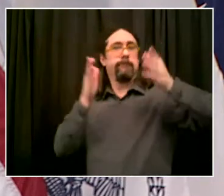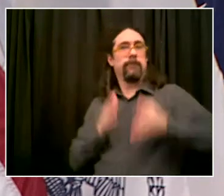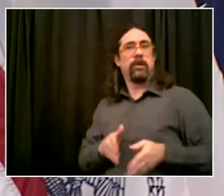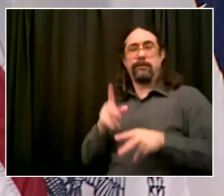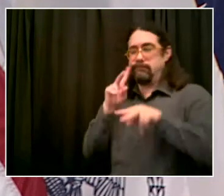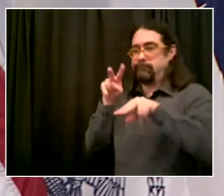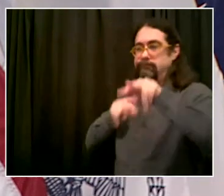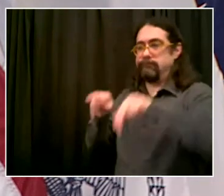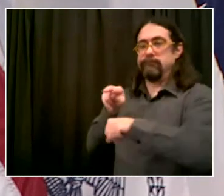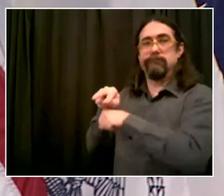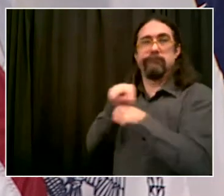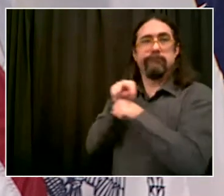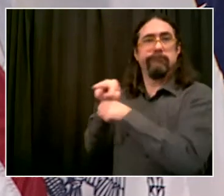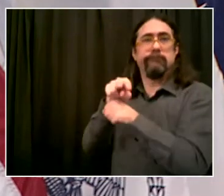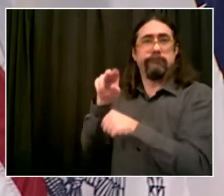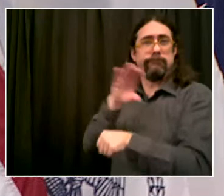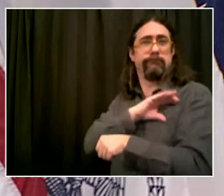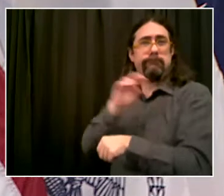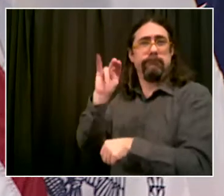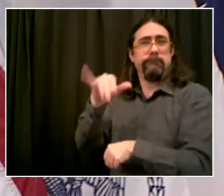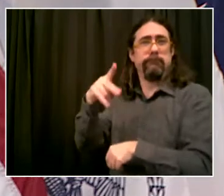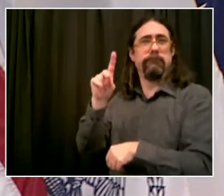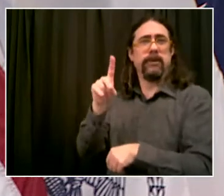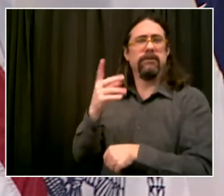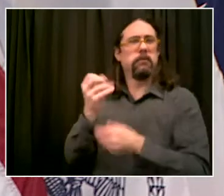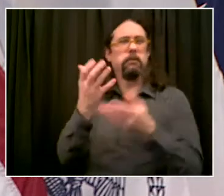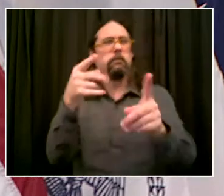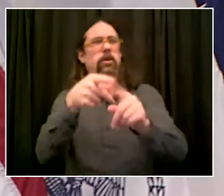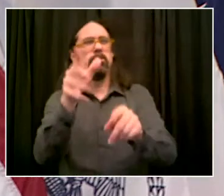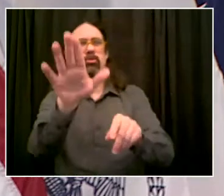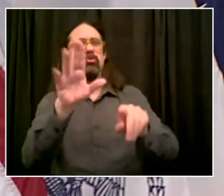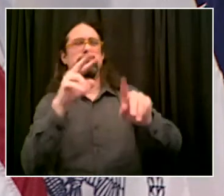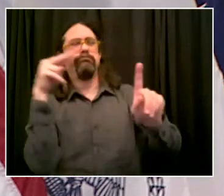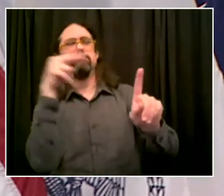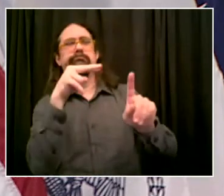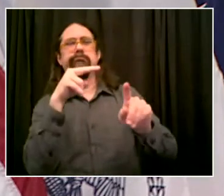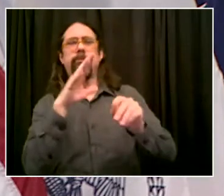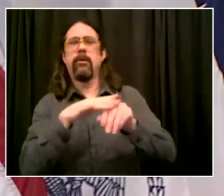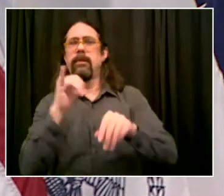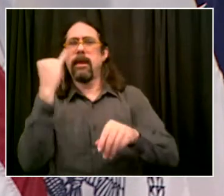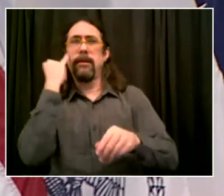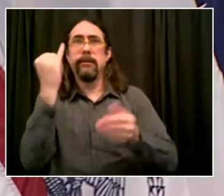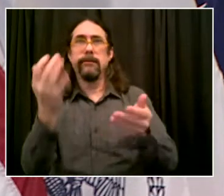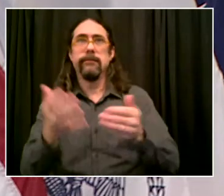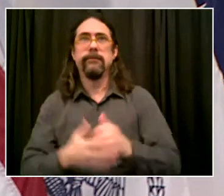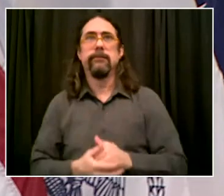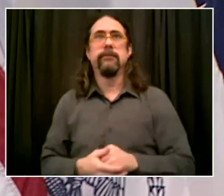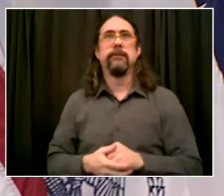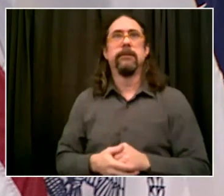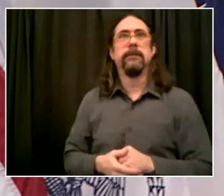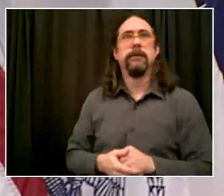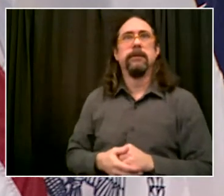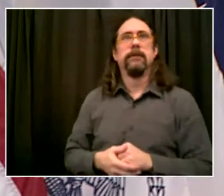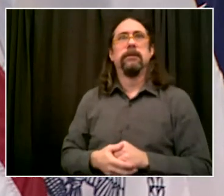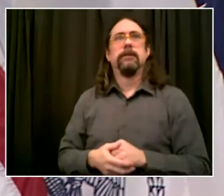are addressed. Here in this city, for the last 7 years, we've been doing nonstop reform and change of the